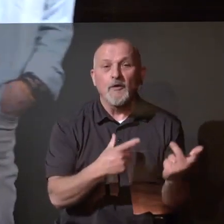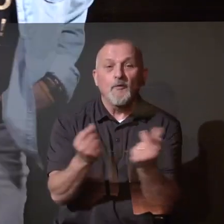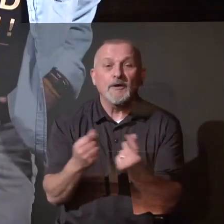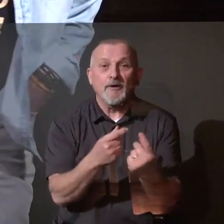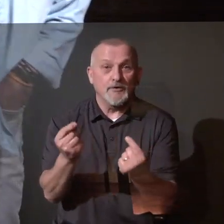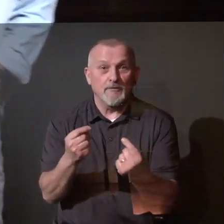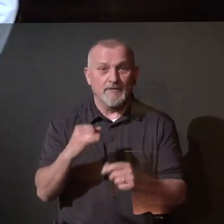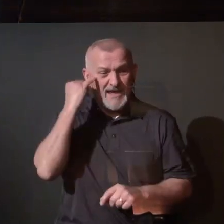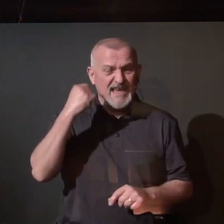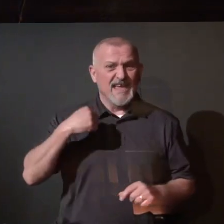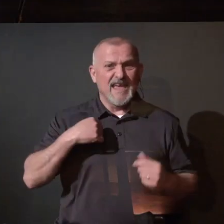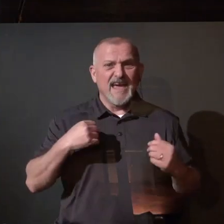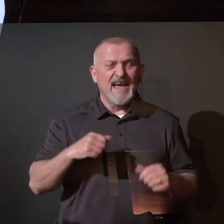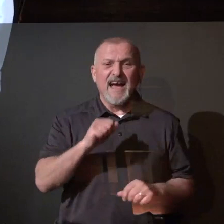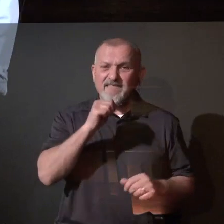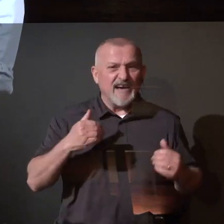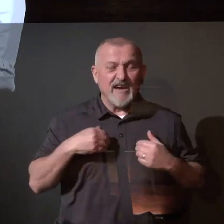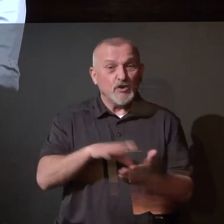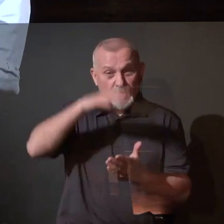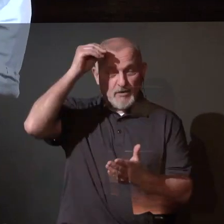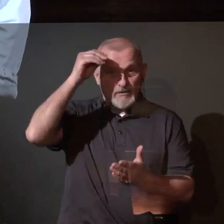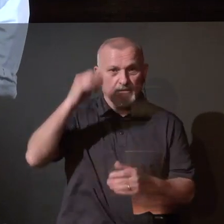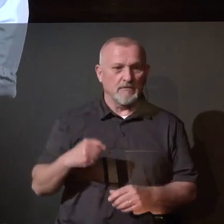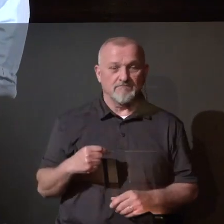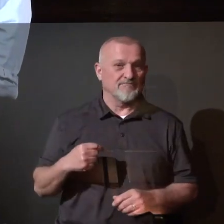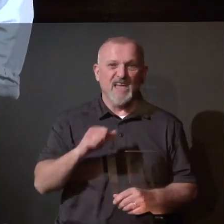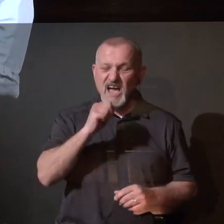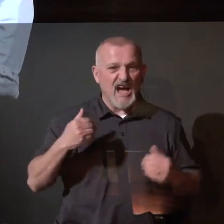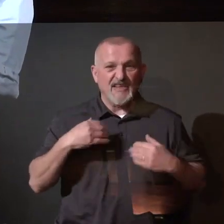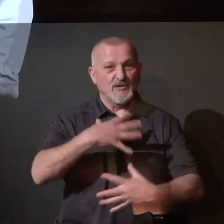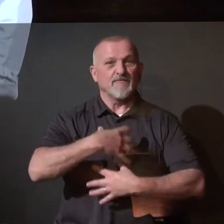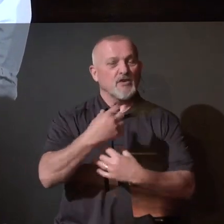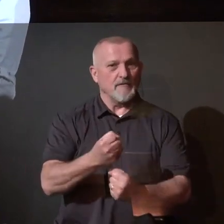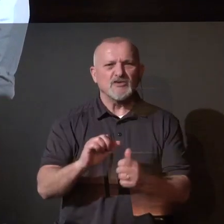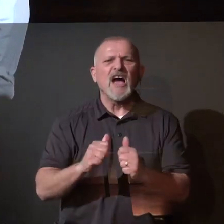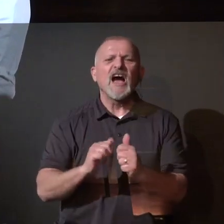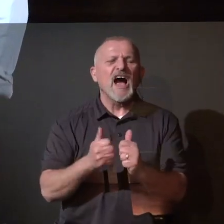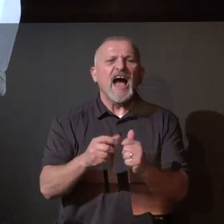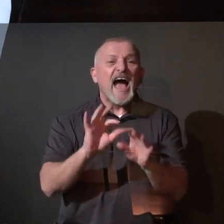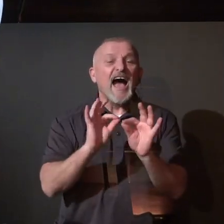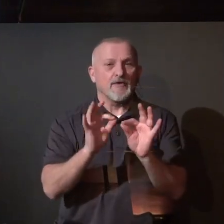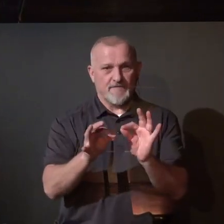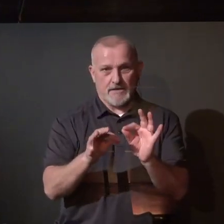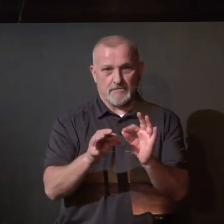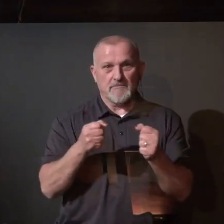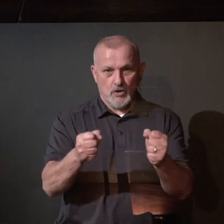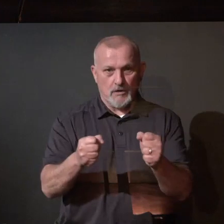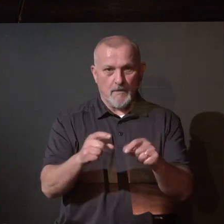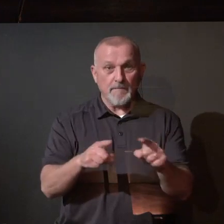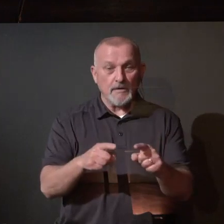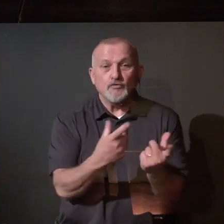have knowledge, I don't have the confidence to tell him how to fix his car. So you know what I'm going to do? I'm going to pick up the phone. And I'm going to call a friend of